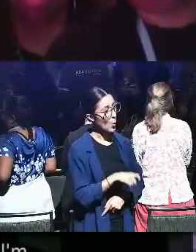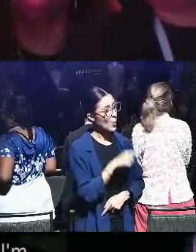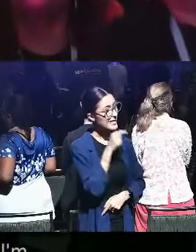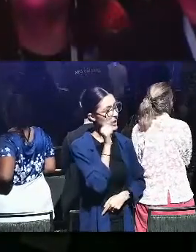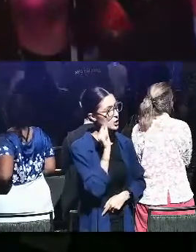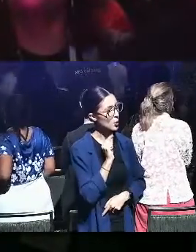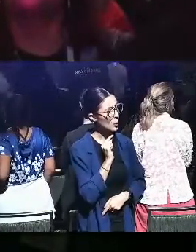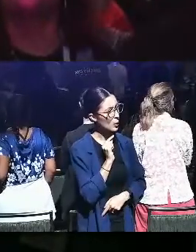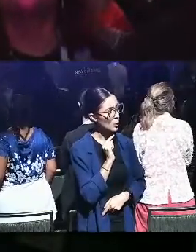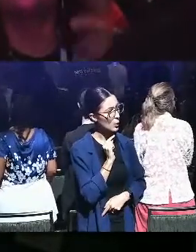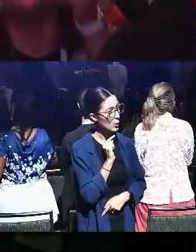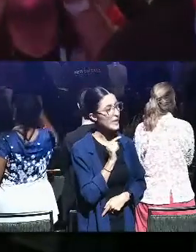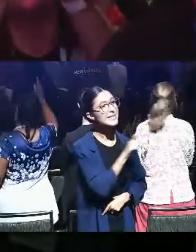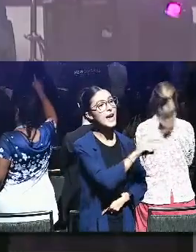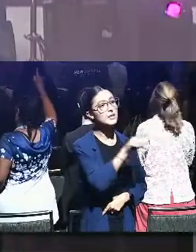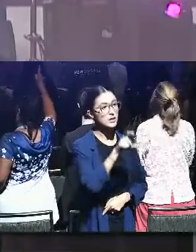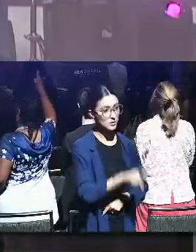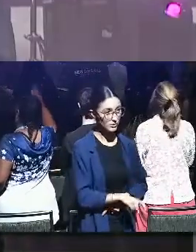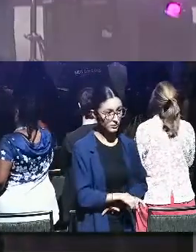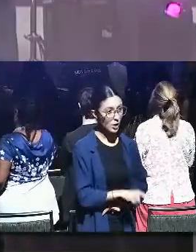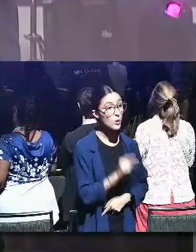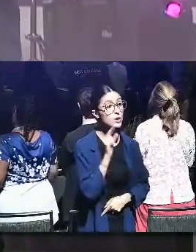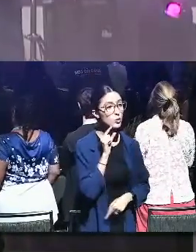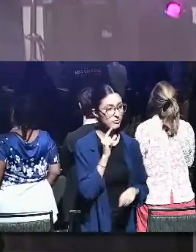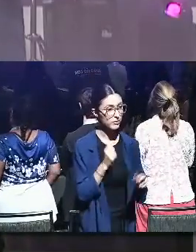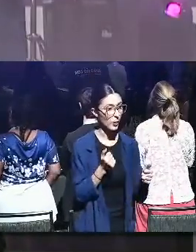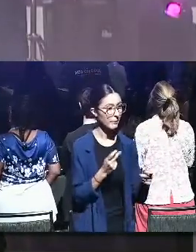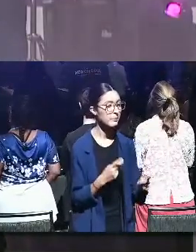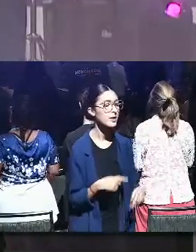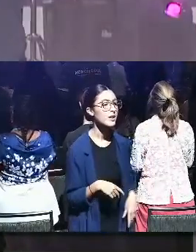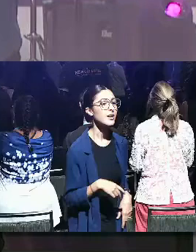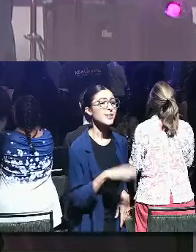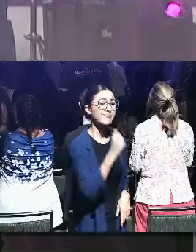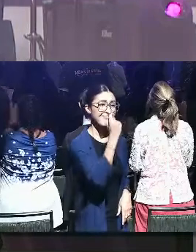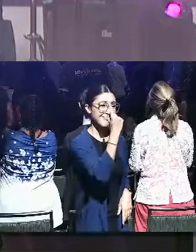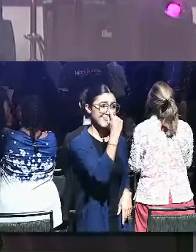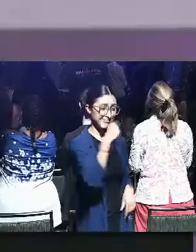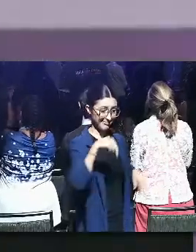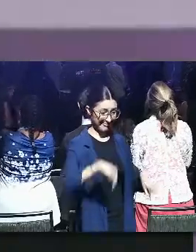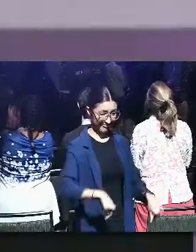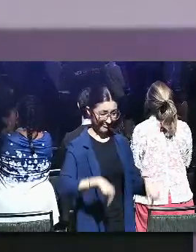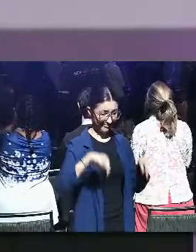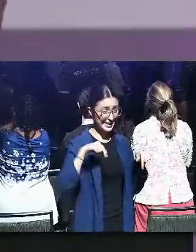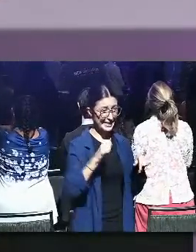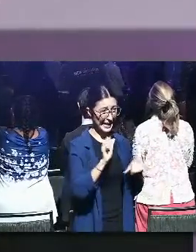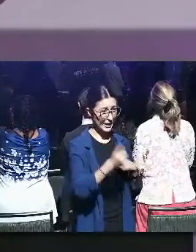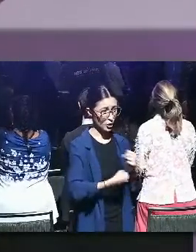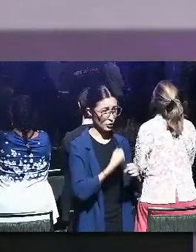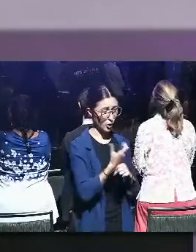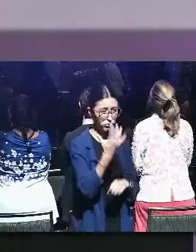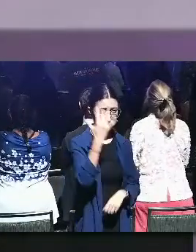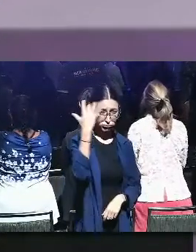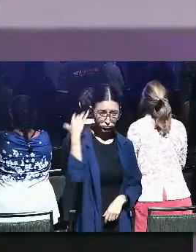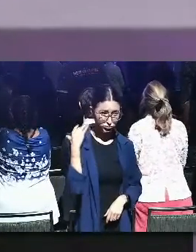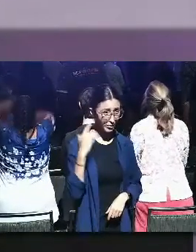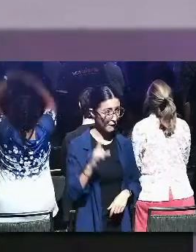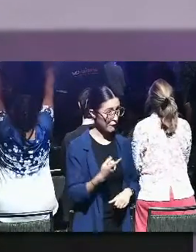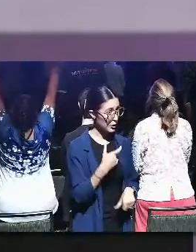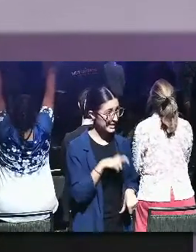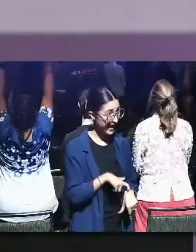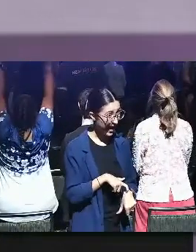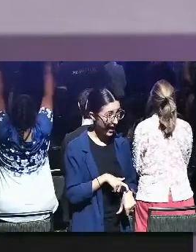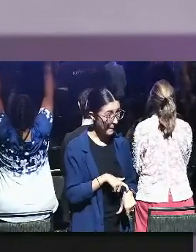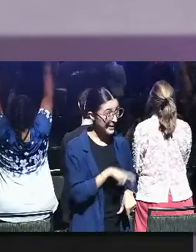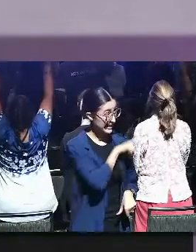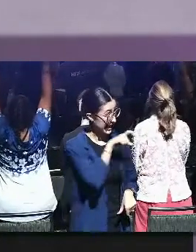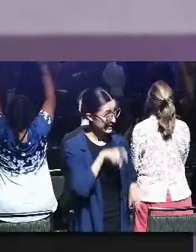We hosted the first one 10 years ago. And many of you came. Who came to San